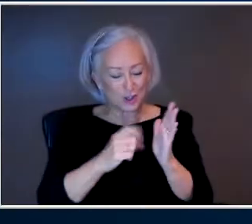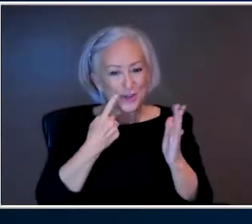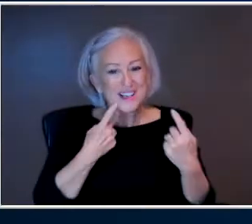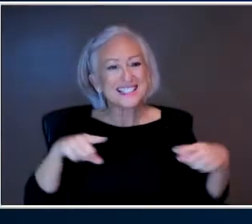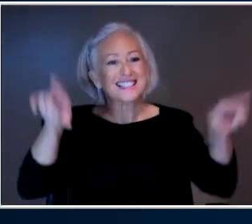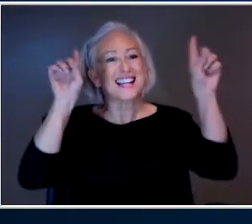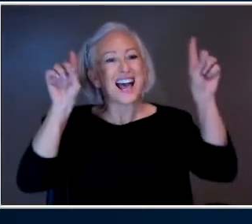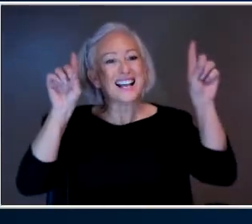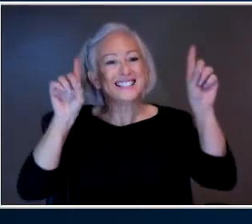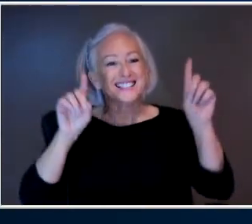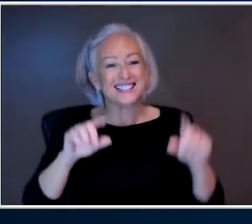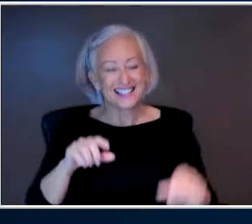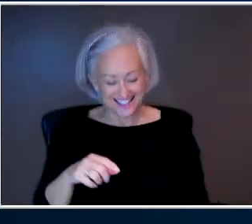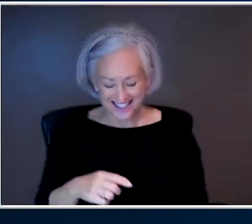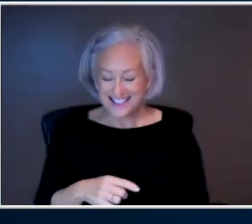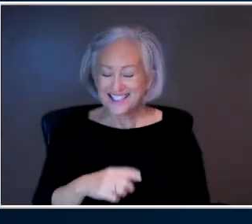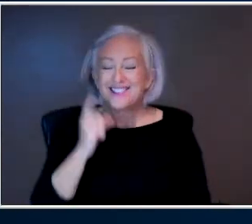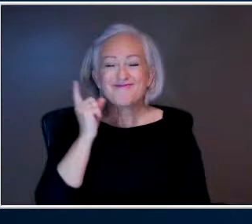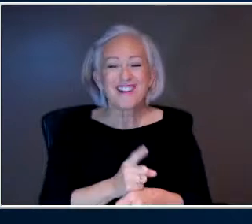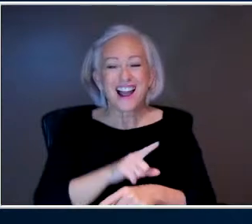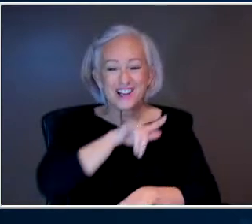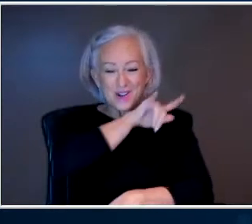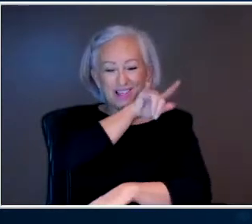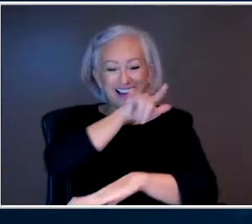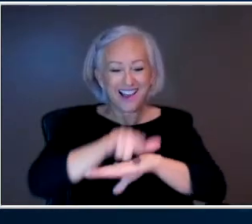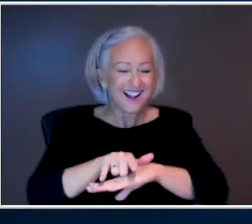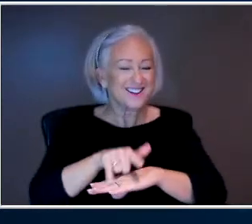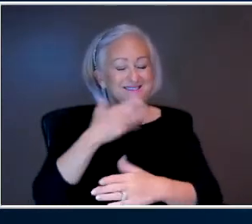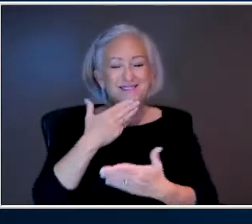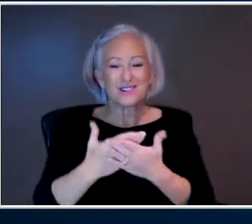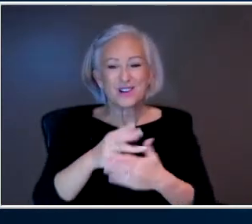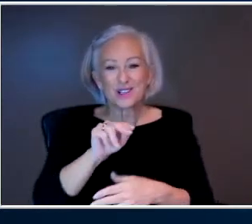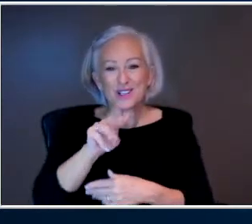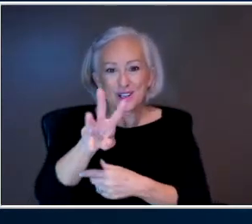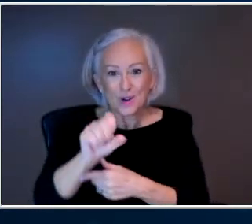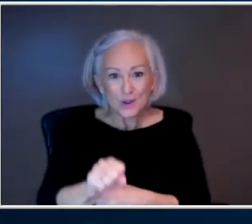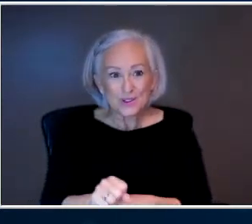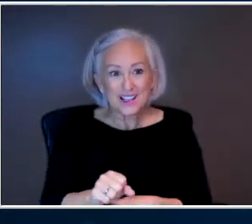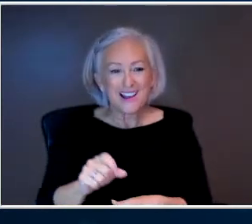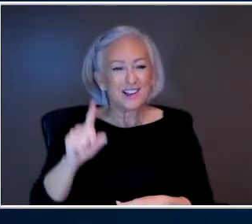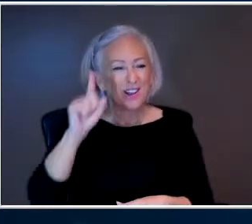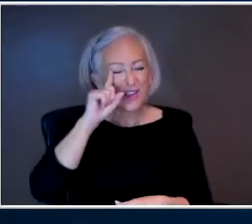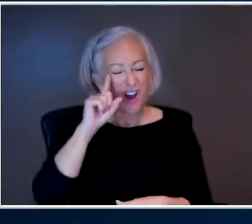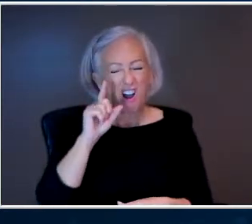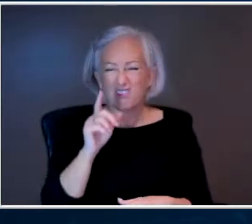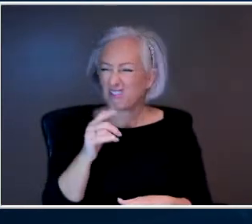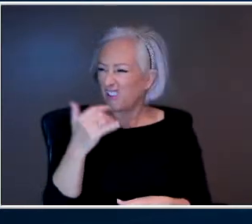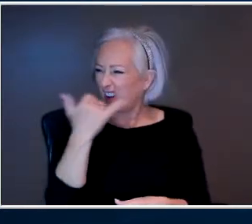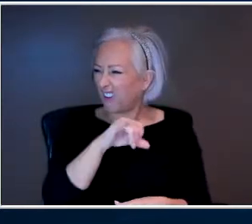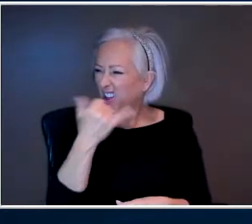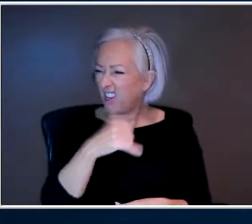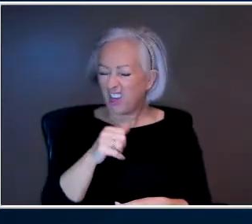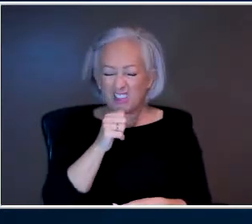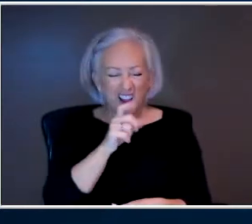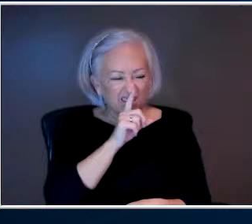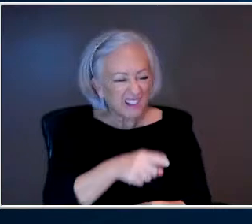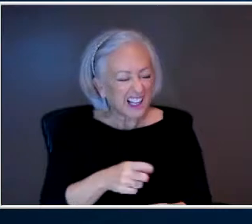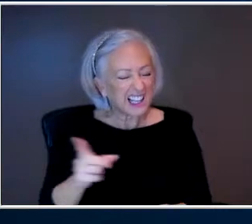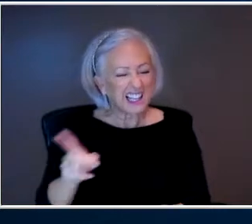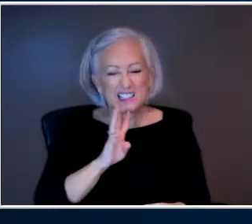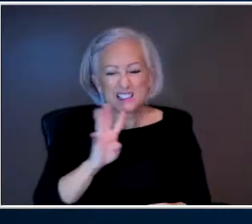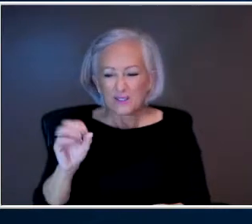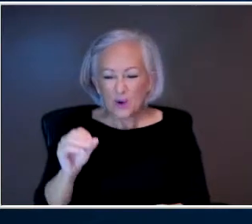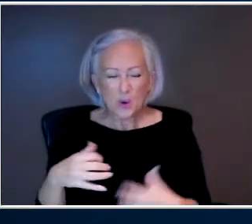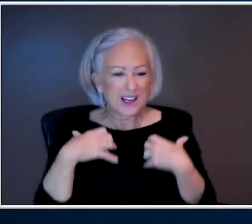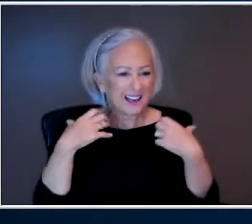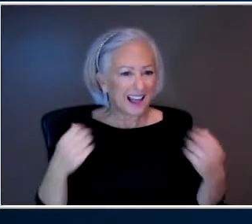with got some good news. But I love what you mentioned. You're like, I thought it was a hoax, because I'm thinking, is that really my husband? He's 40 years old. He's healthy. I want to bring in Dr. Ebersol because